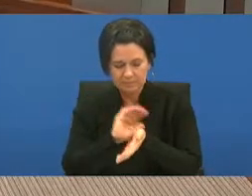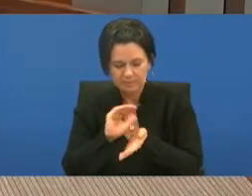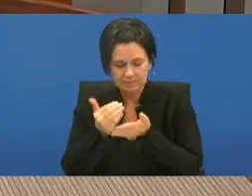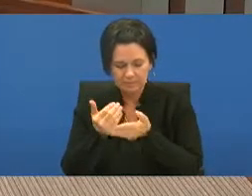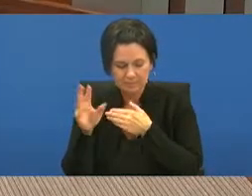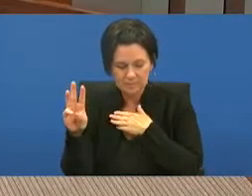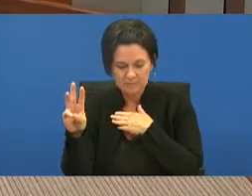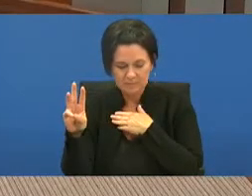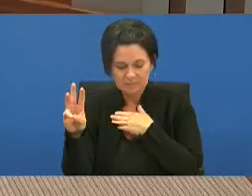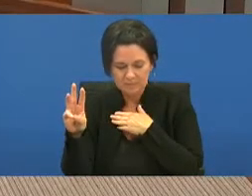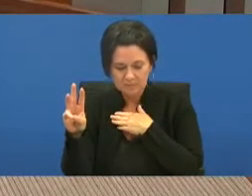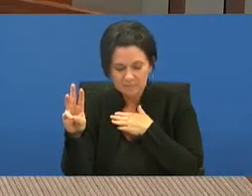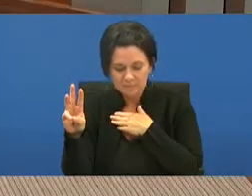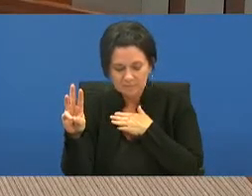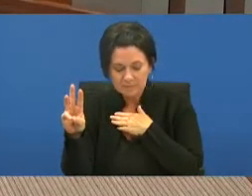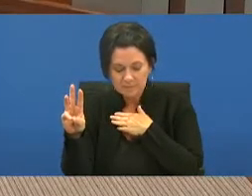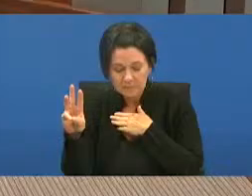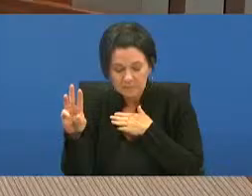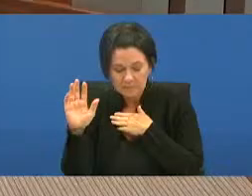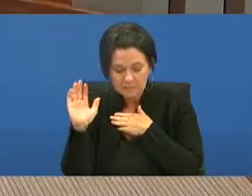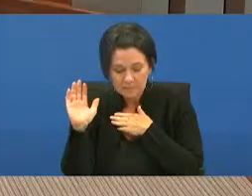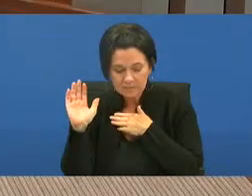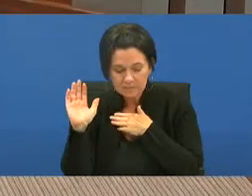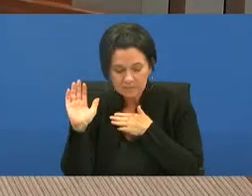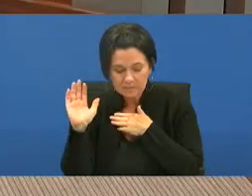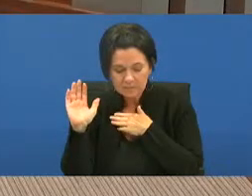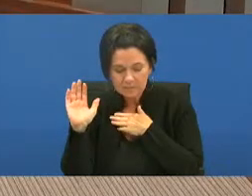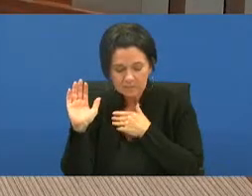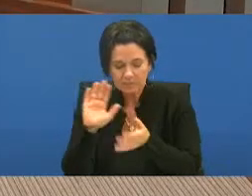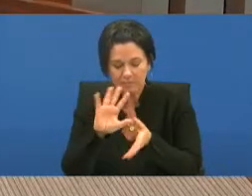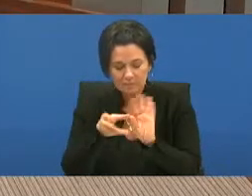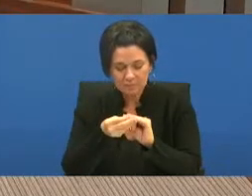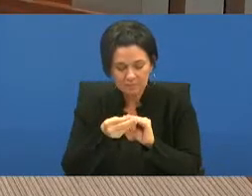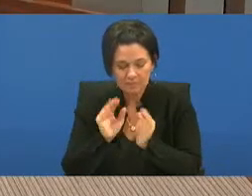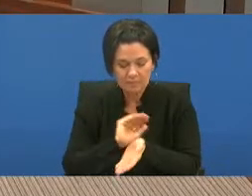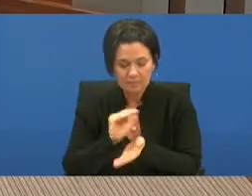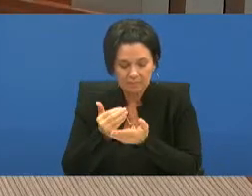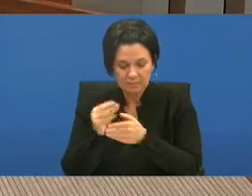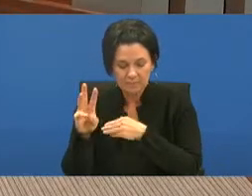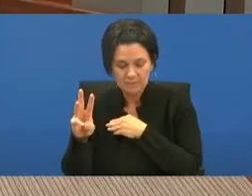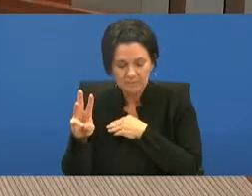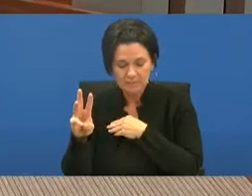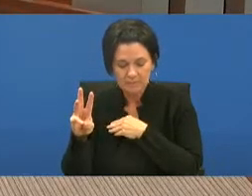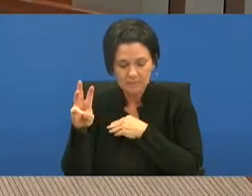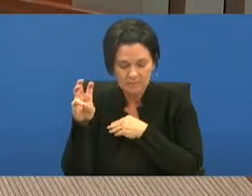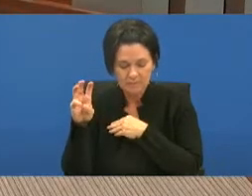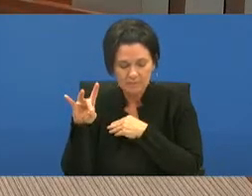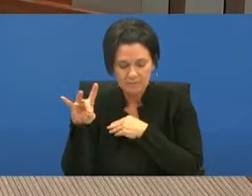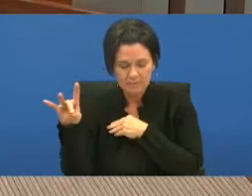$78,322 and extend the contract period till August 31st, 2025 for a total awarded amount of